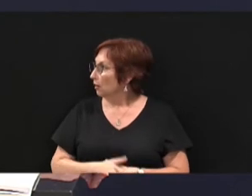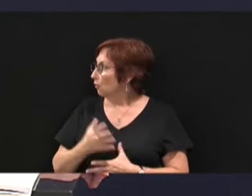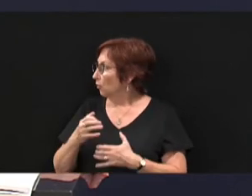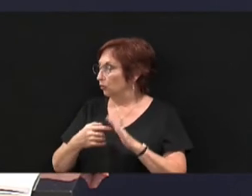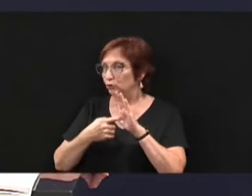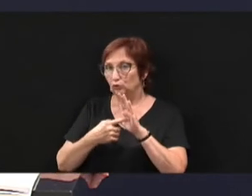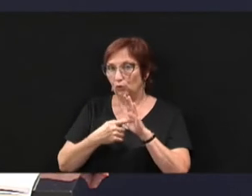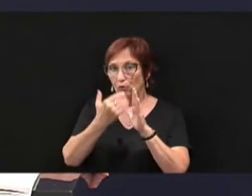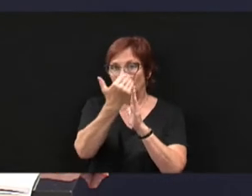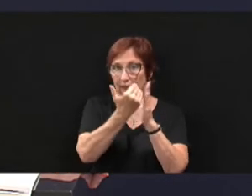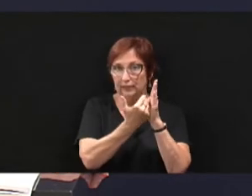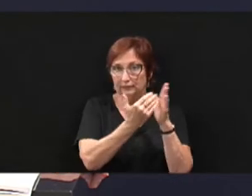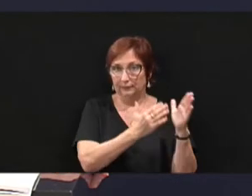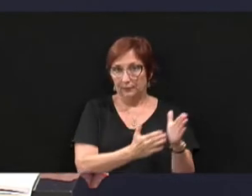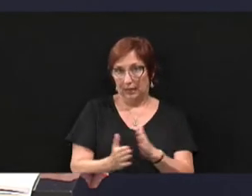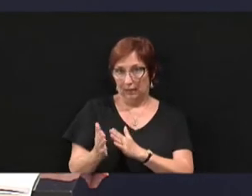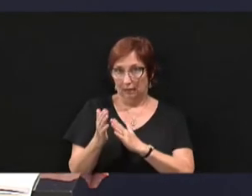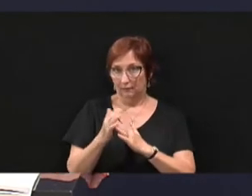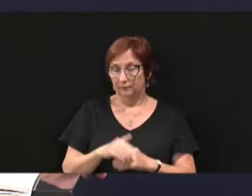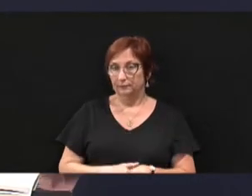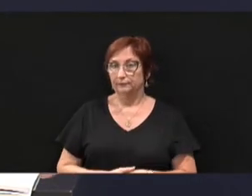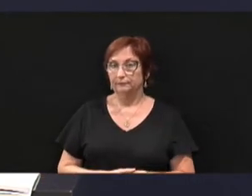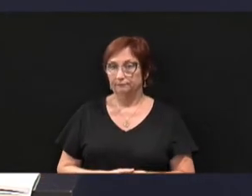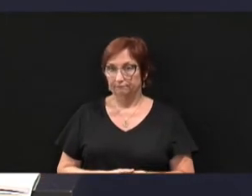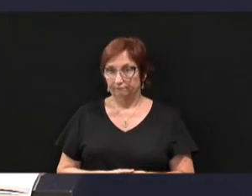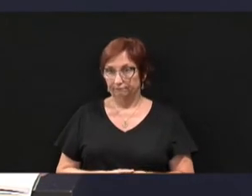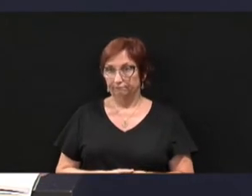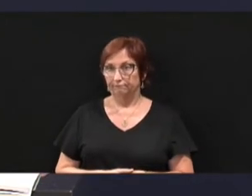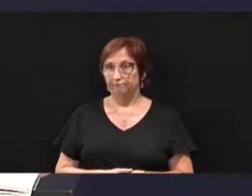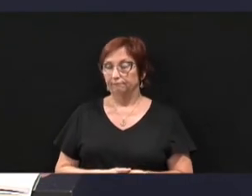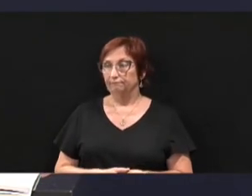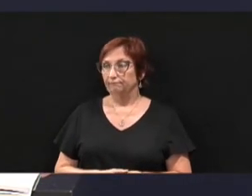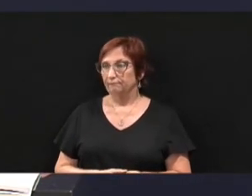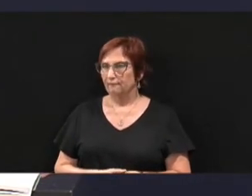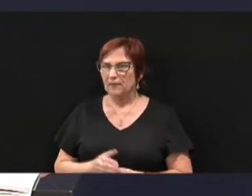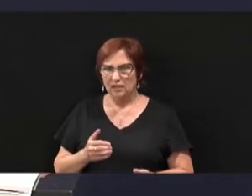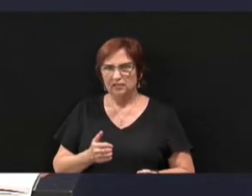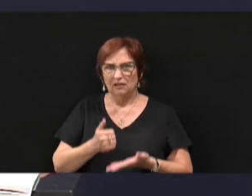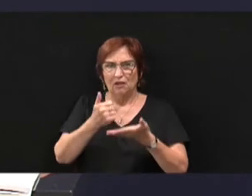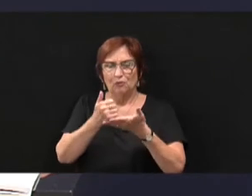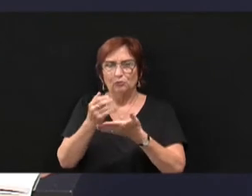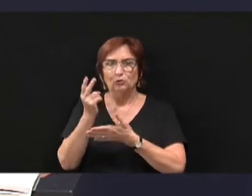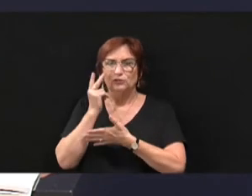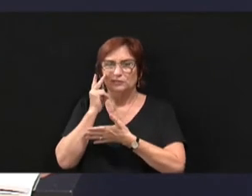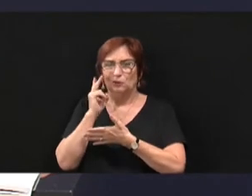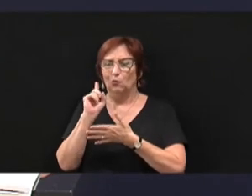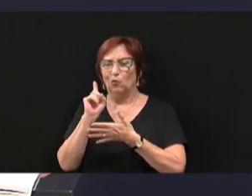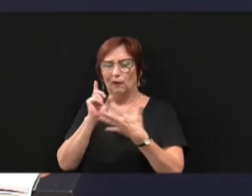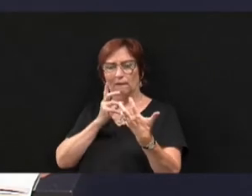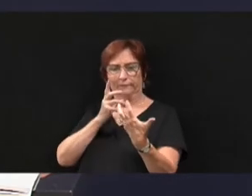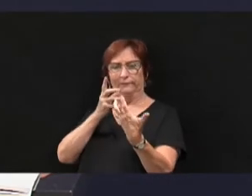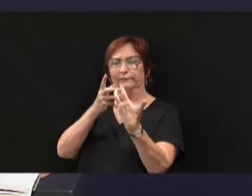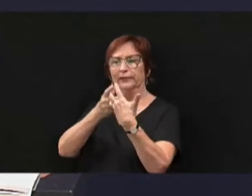our lesson plan template, just to help you see where this goes.